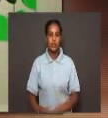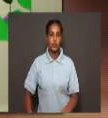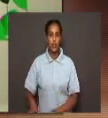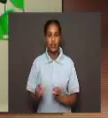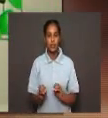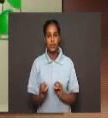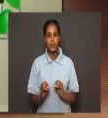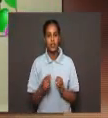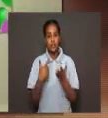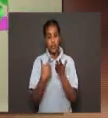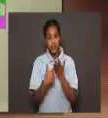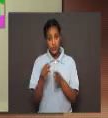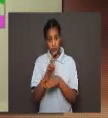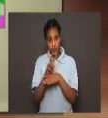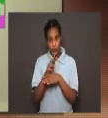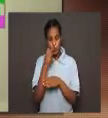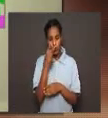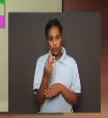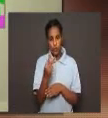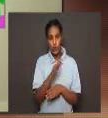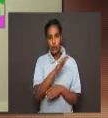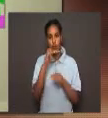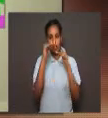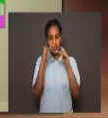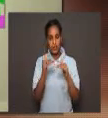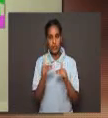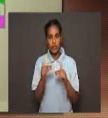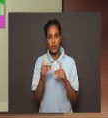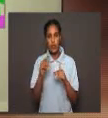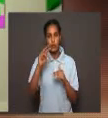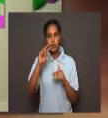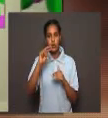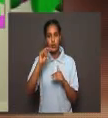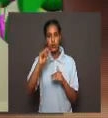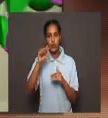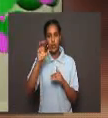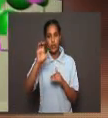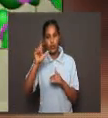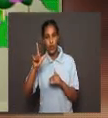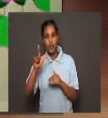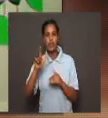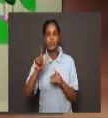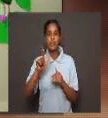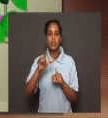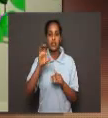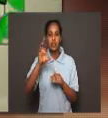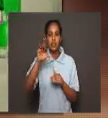Students, this video shows the arrangement of a sodium chloride crystal